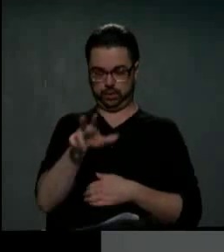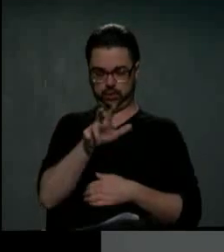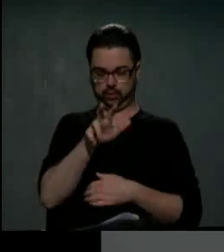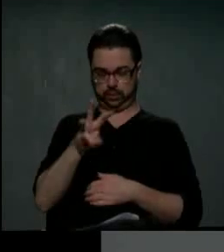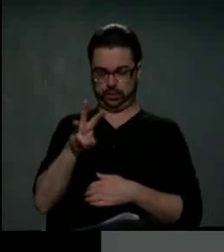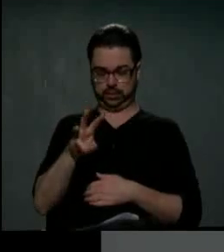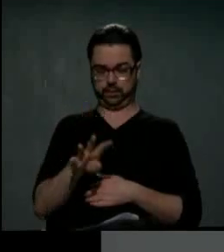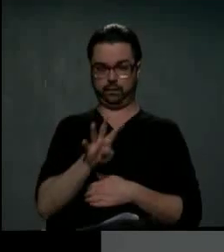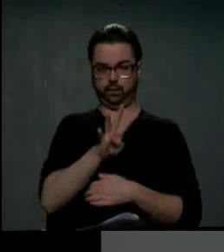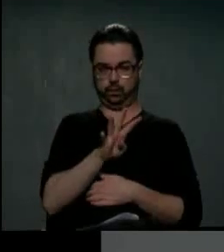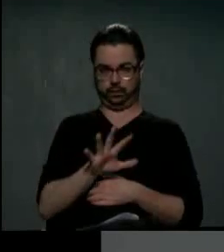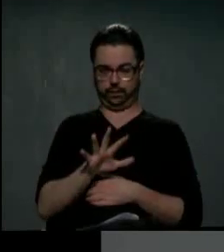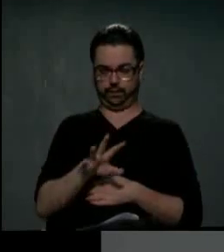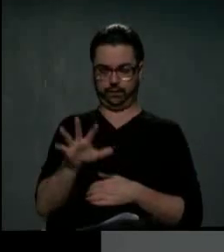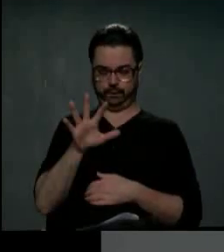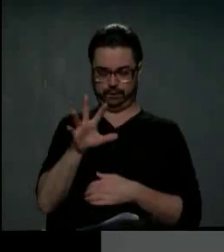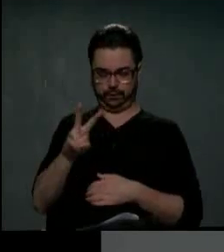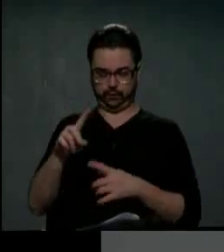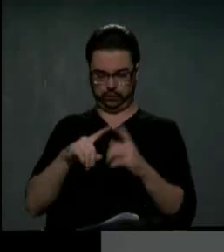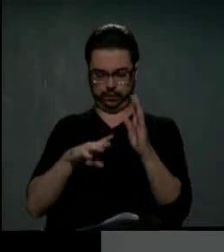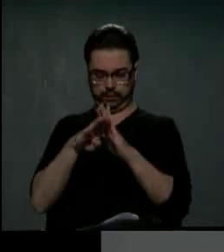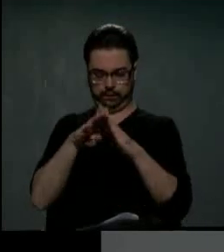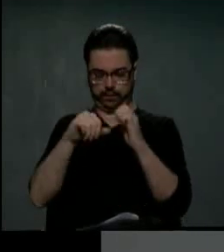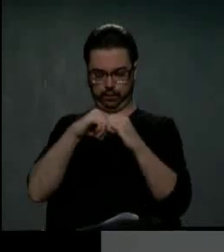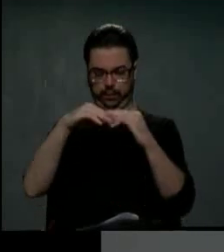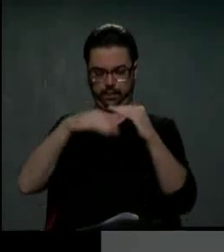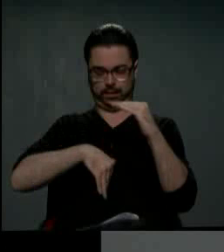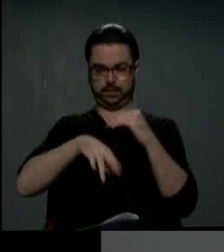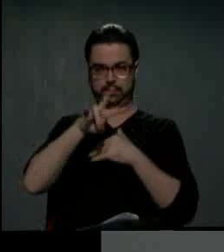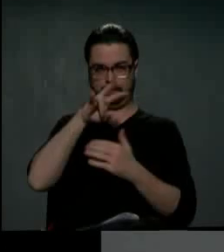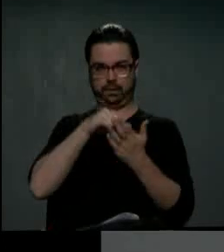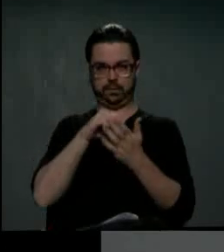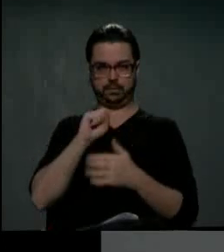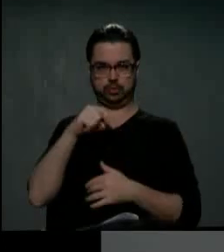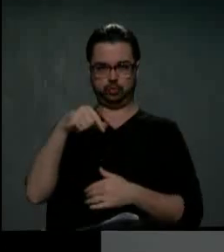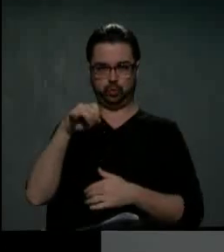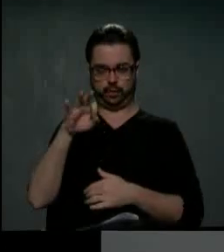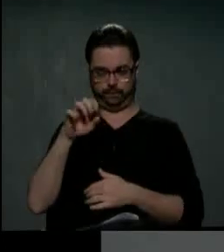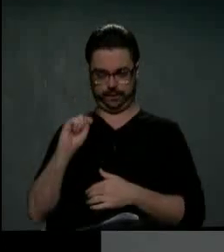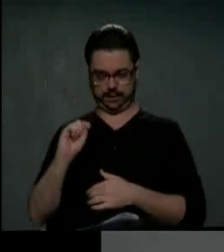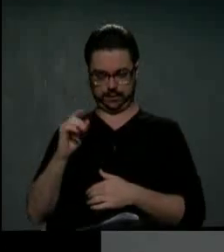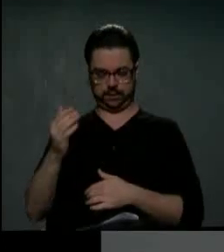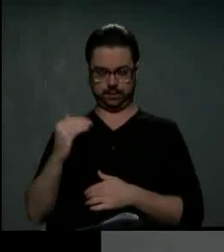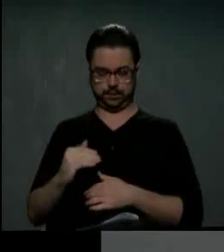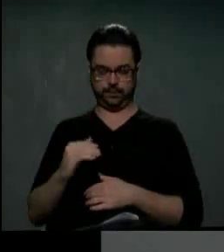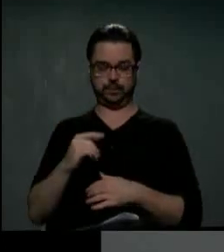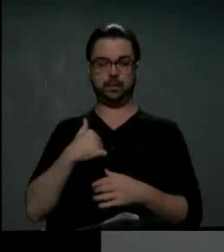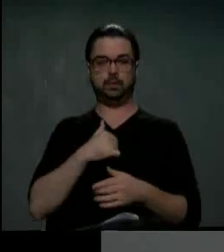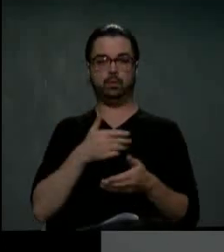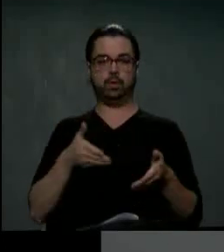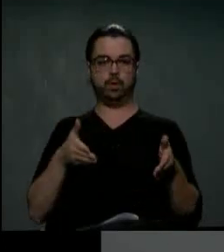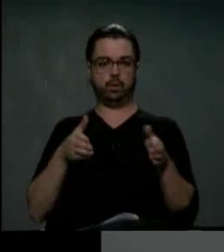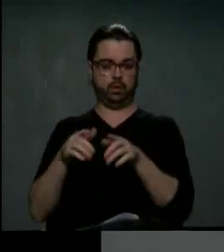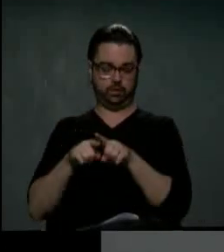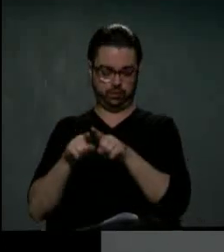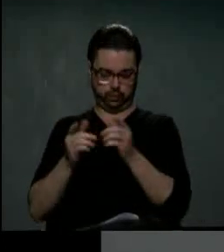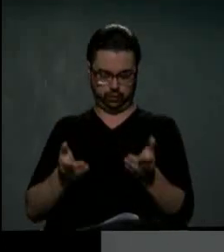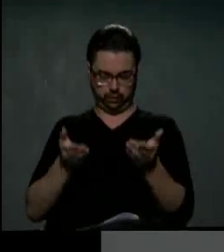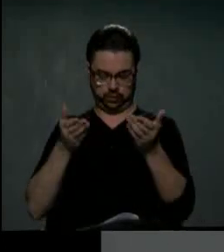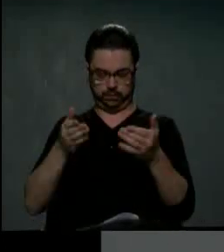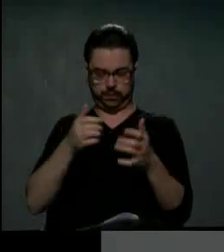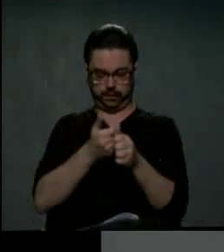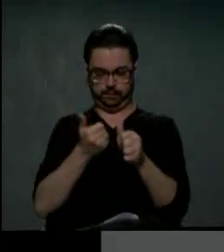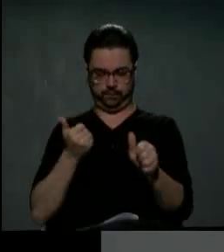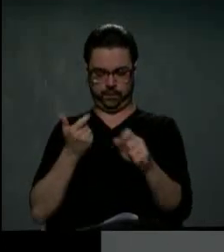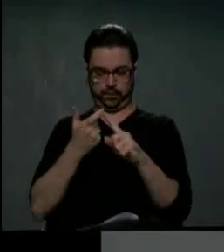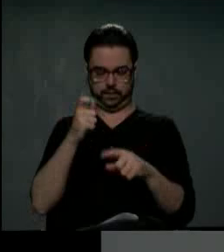staff recommends approval of the variance request from the land alteration ordinance to allow the grading of the lots with the installation of the infrastructure in the